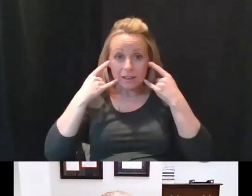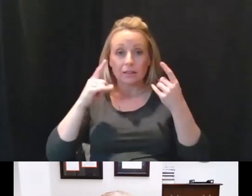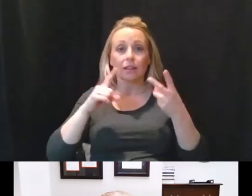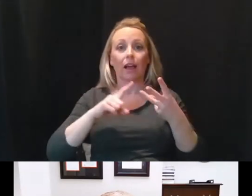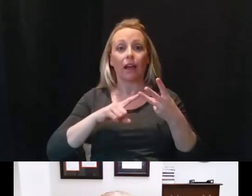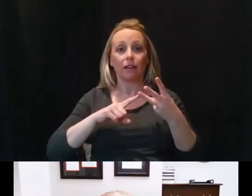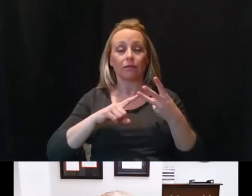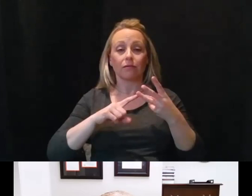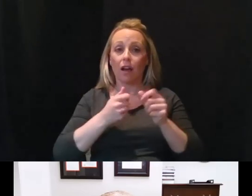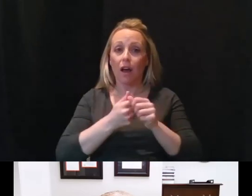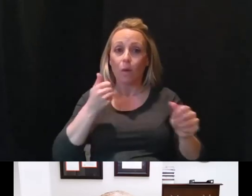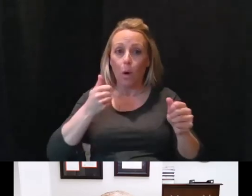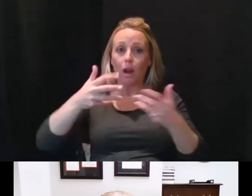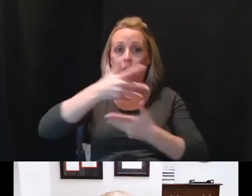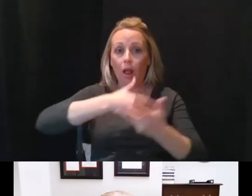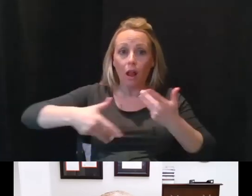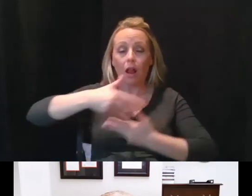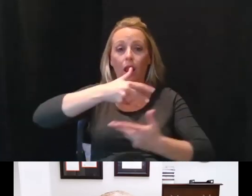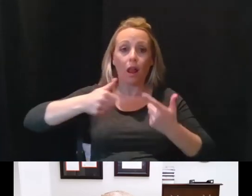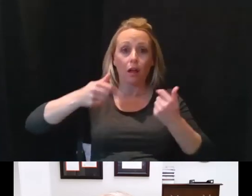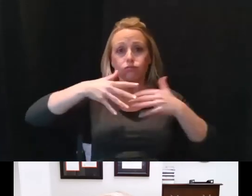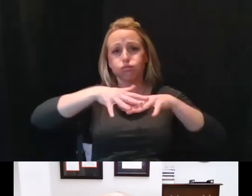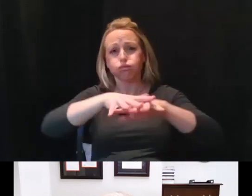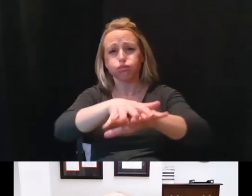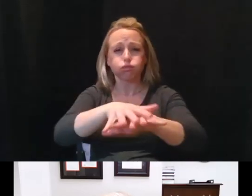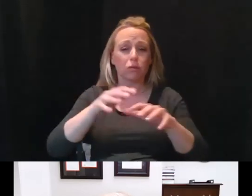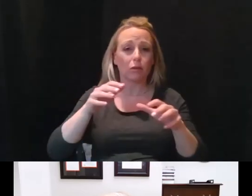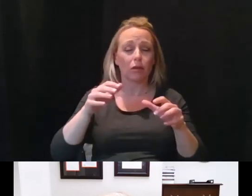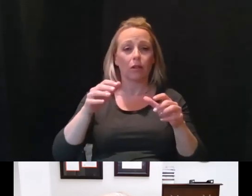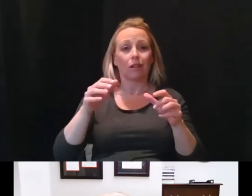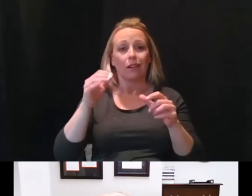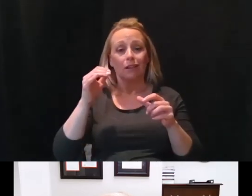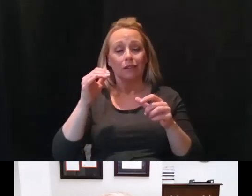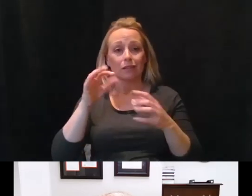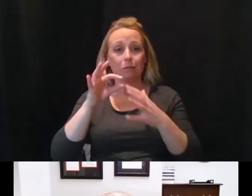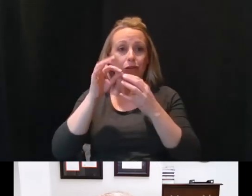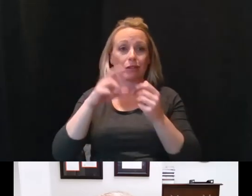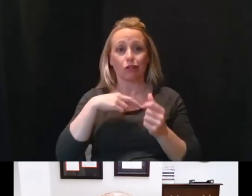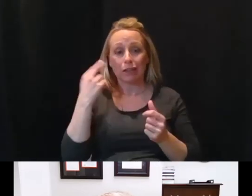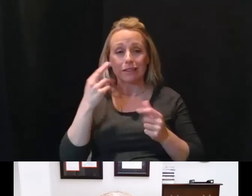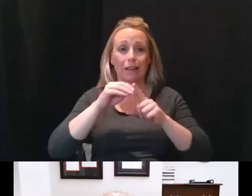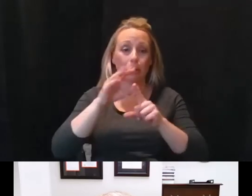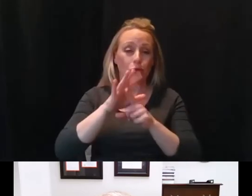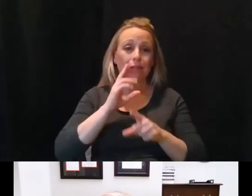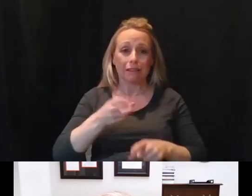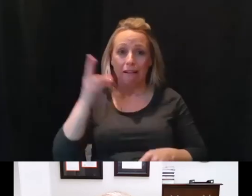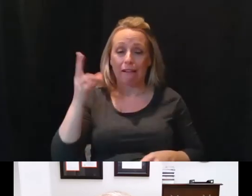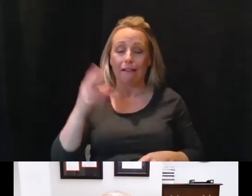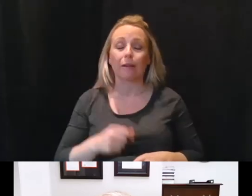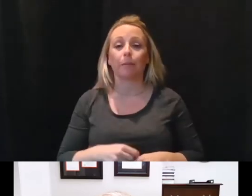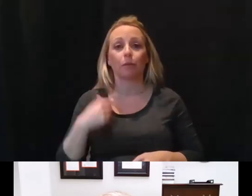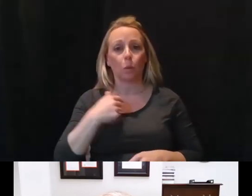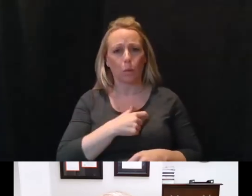away from activities where the risk of exposure is high. We also receive many inquiries daily